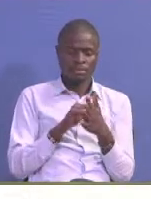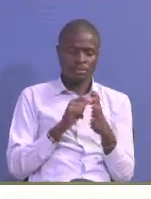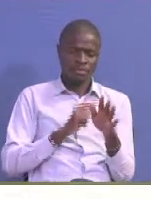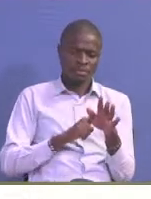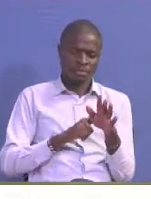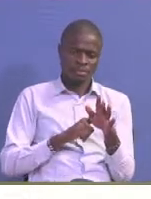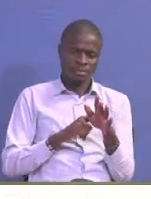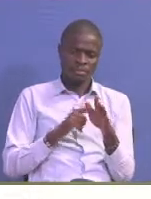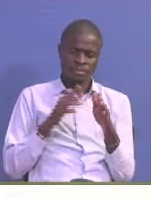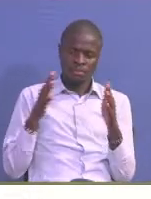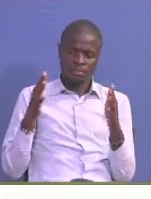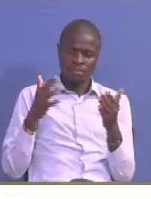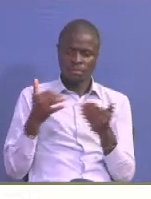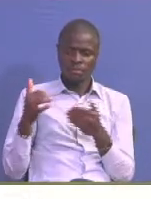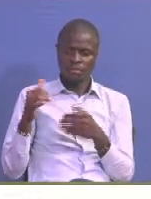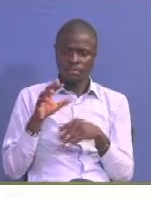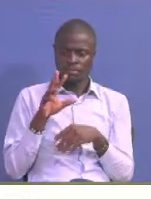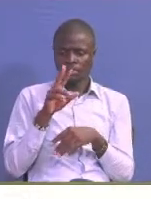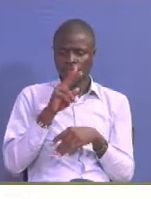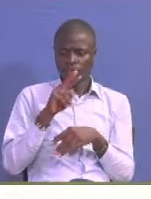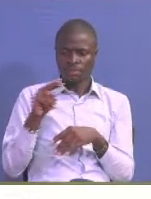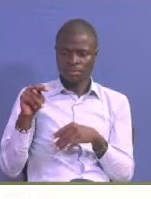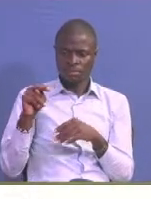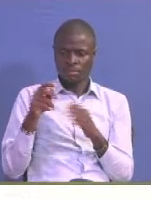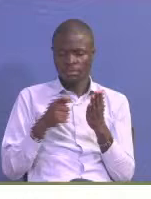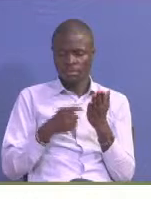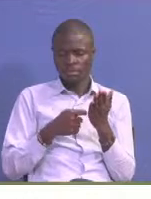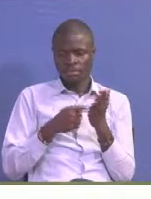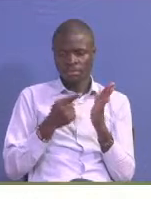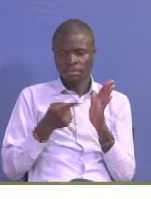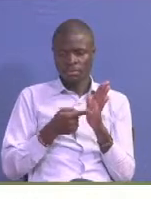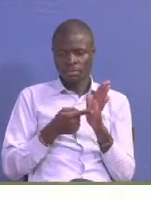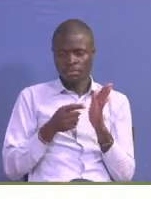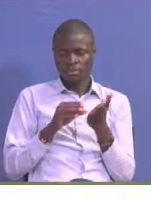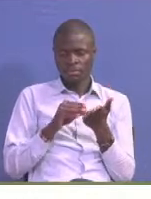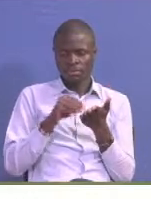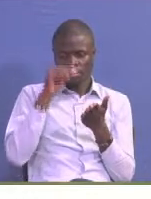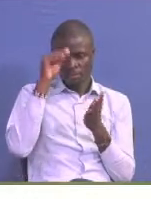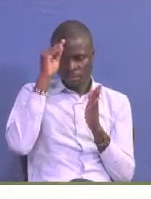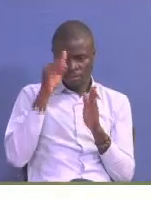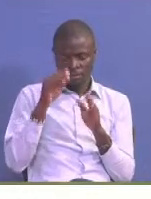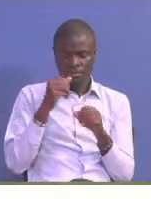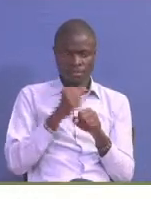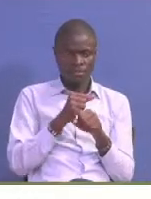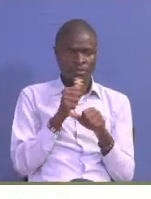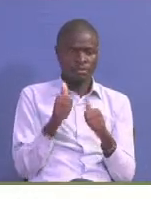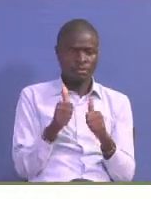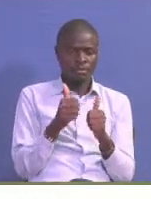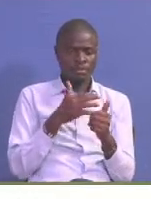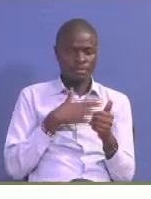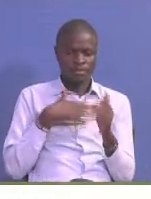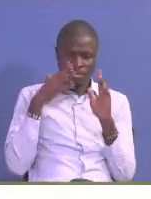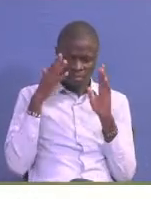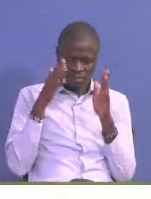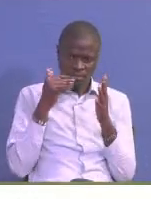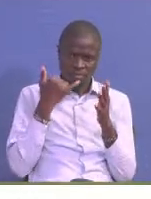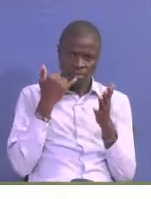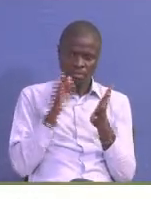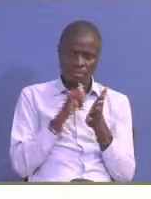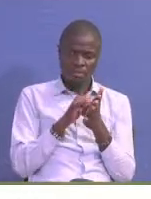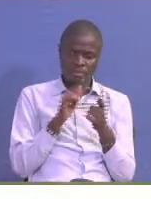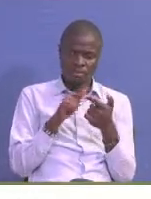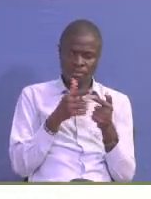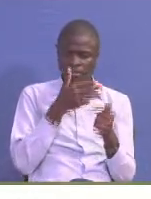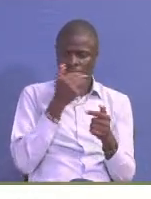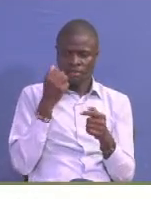was nanotechnology. And those students were doing very well. Now my concern is that to the best of